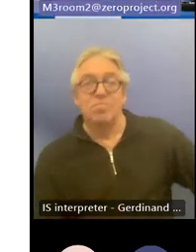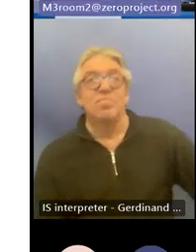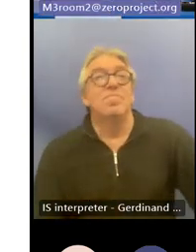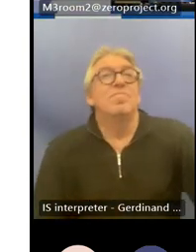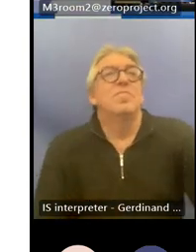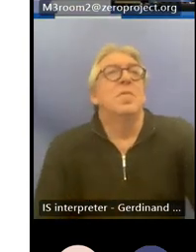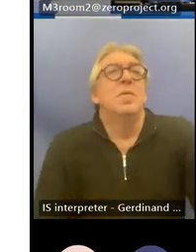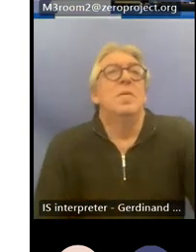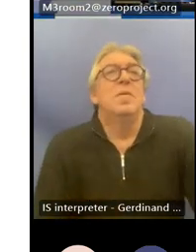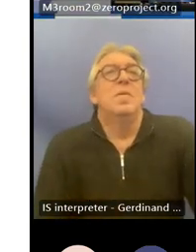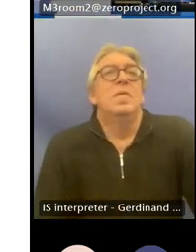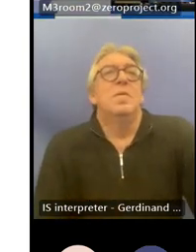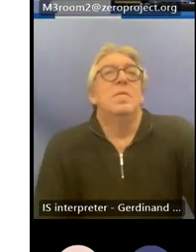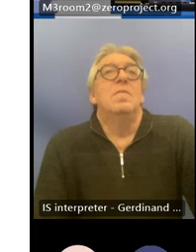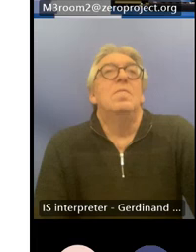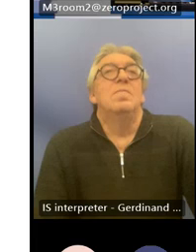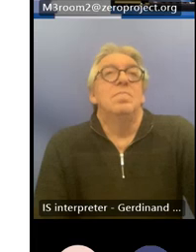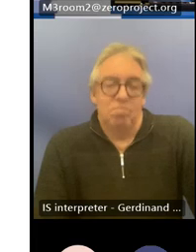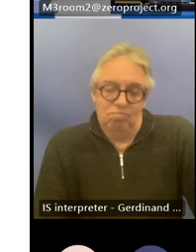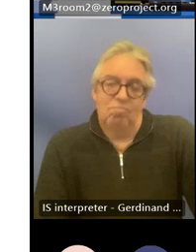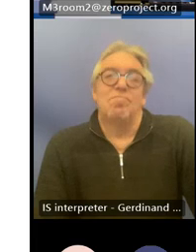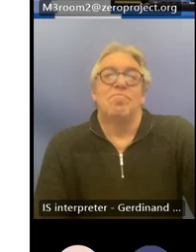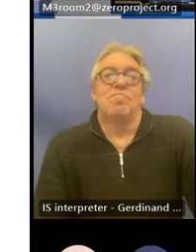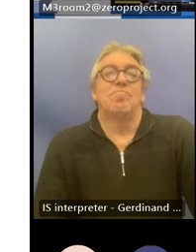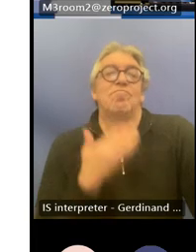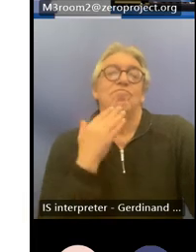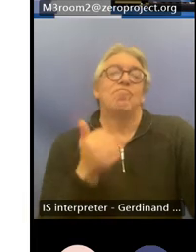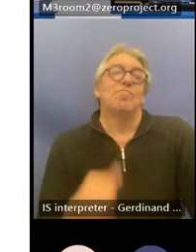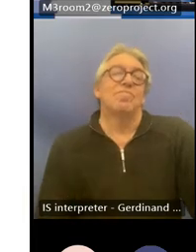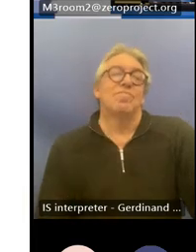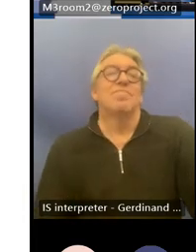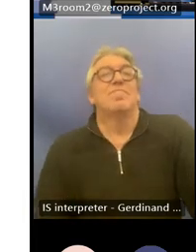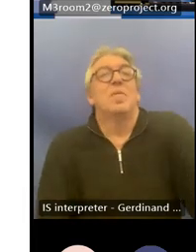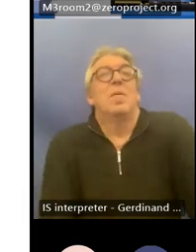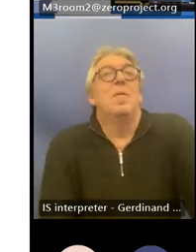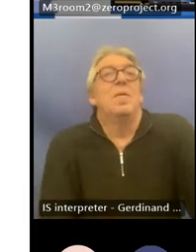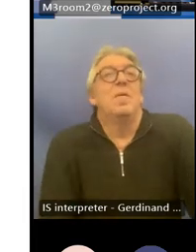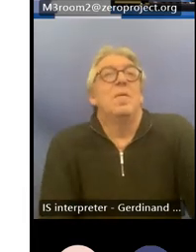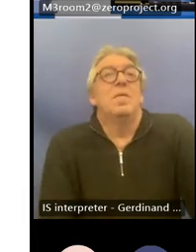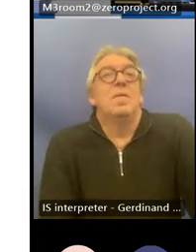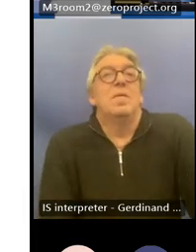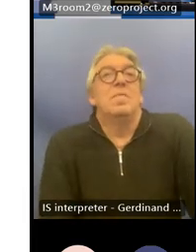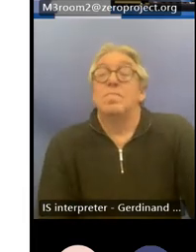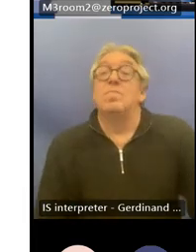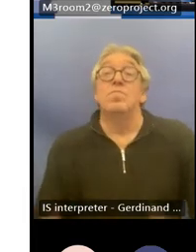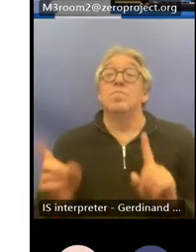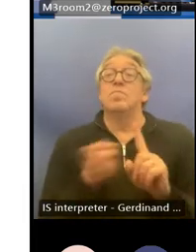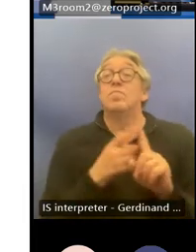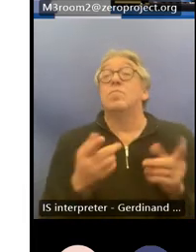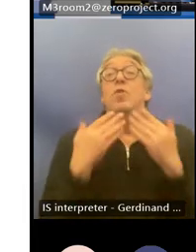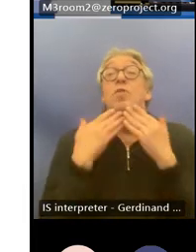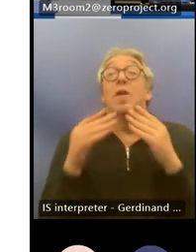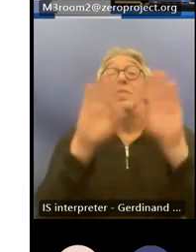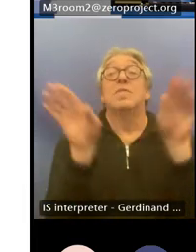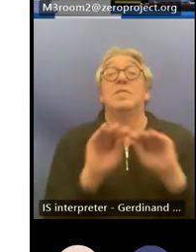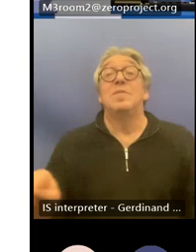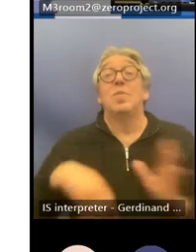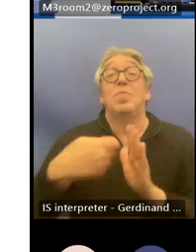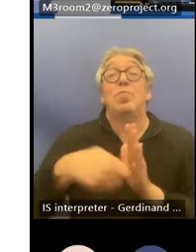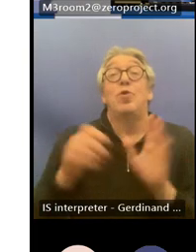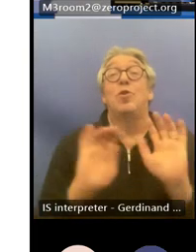It is. Yes, I have the controls at my end. So to start off, thank you to the Zero Project team. Thank you for